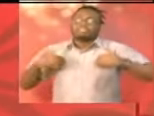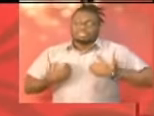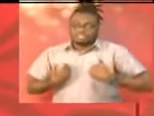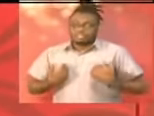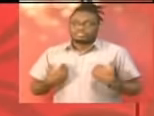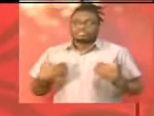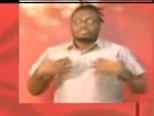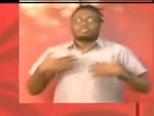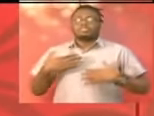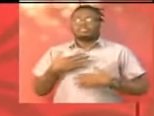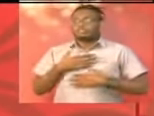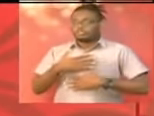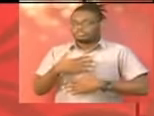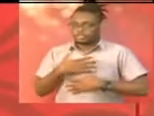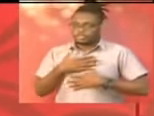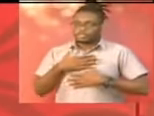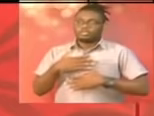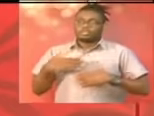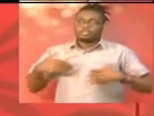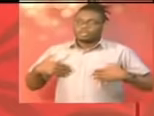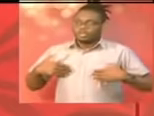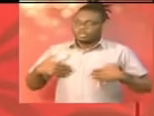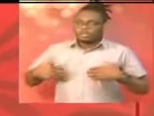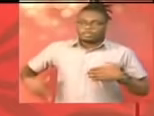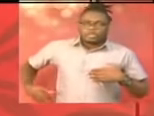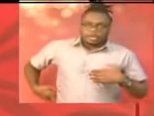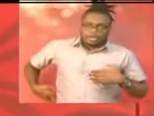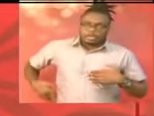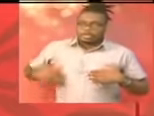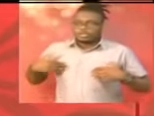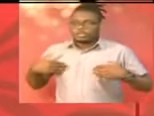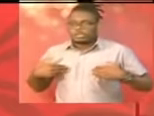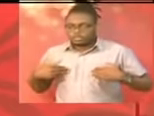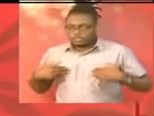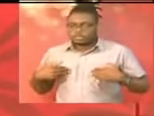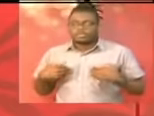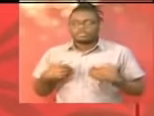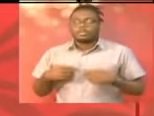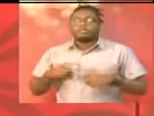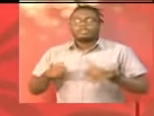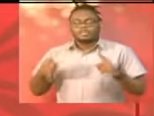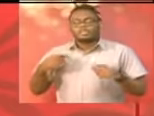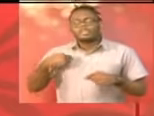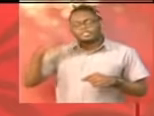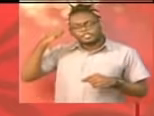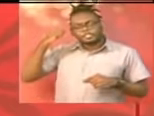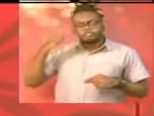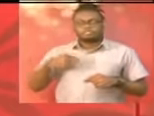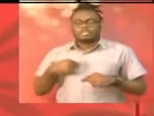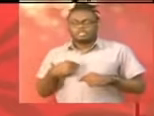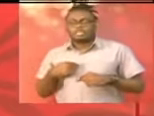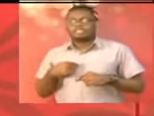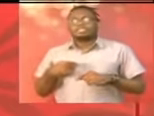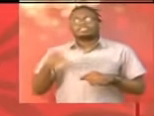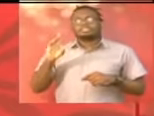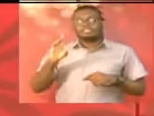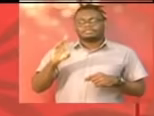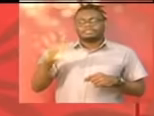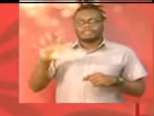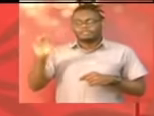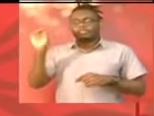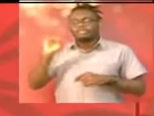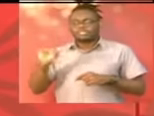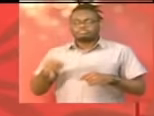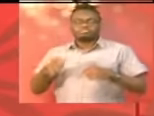then. But by and large, I would say I'm 95%, 97% back to normal after 8